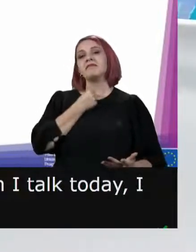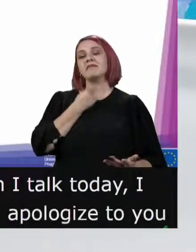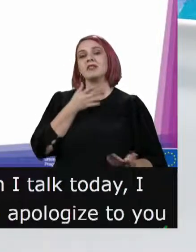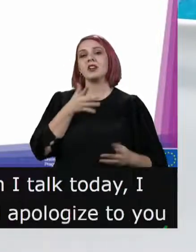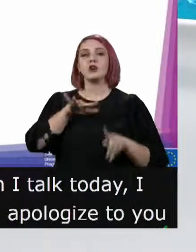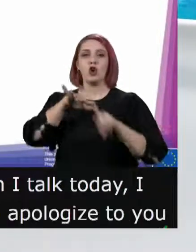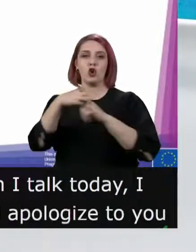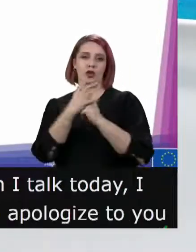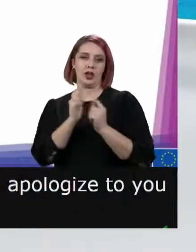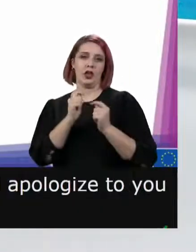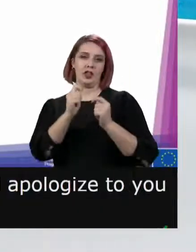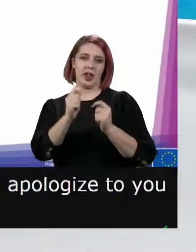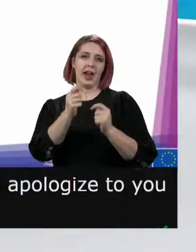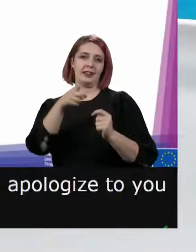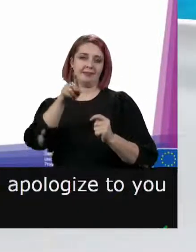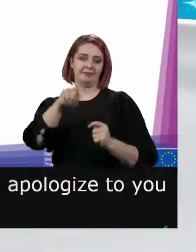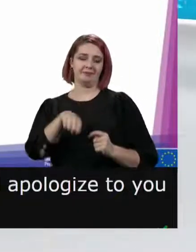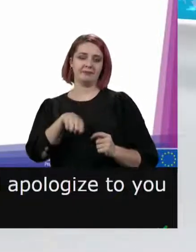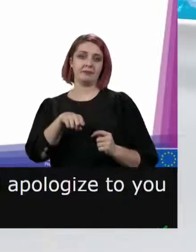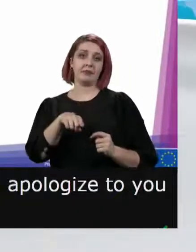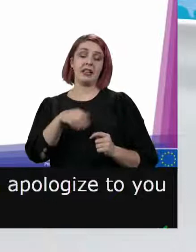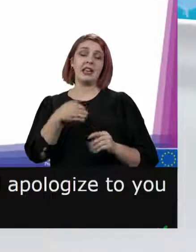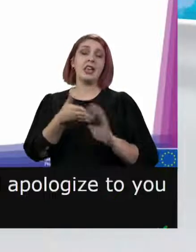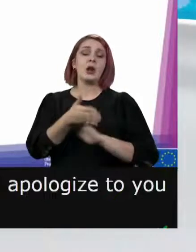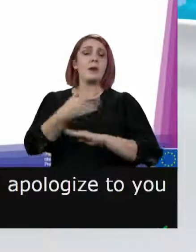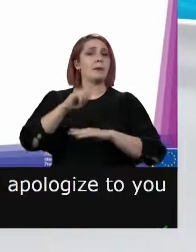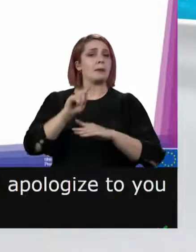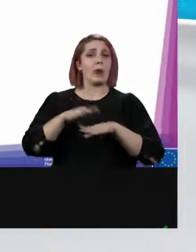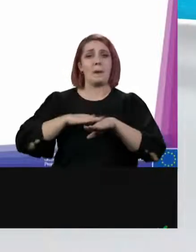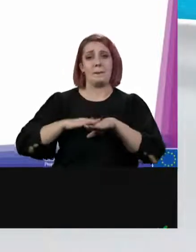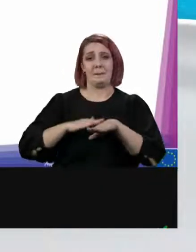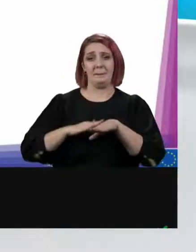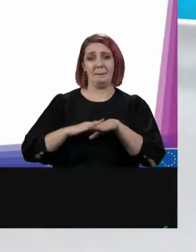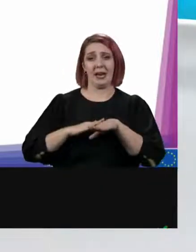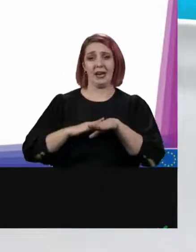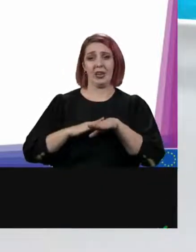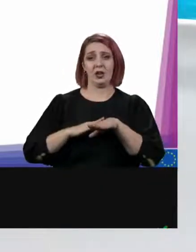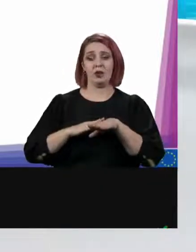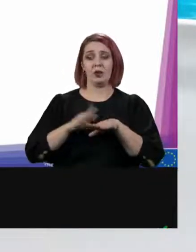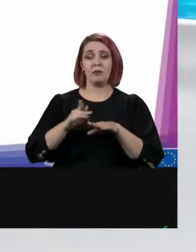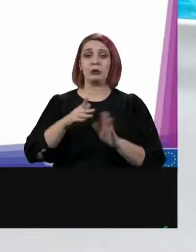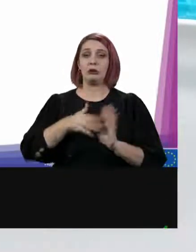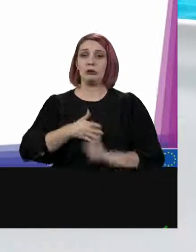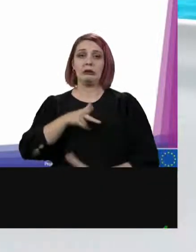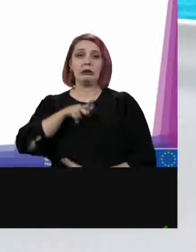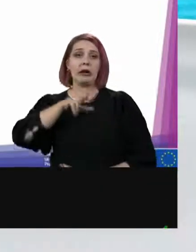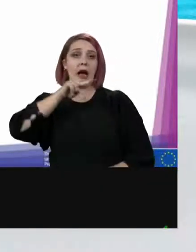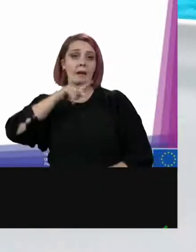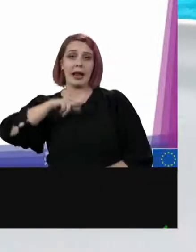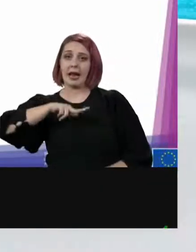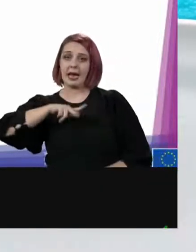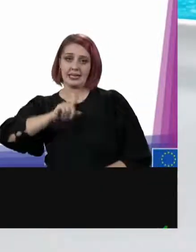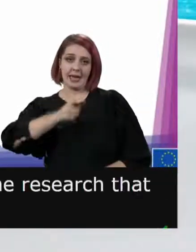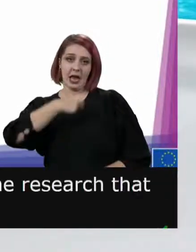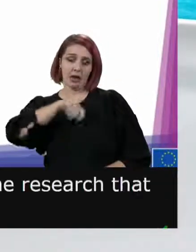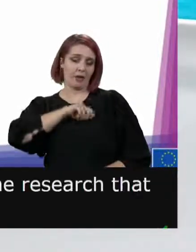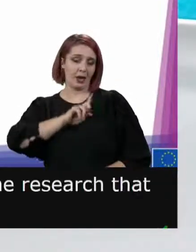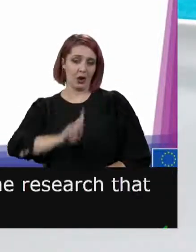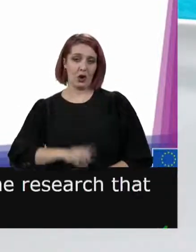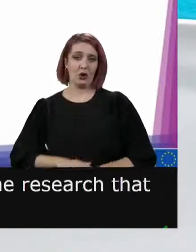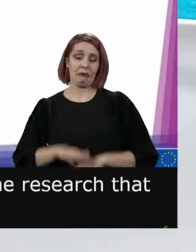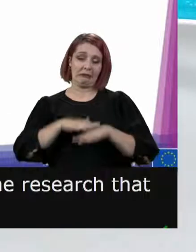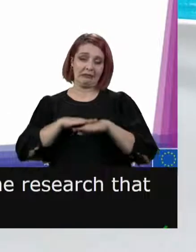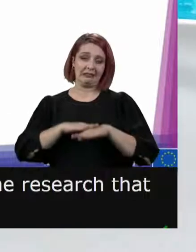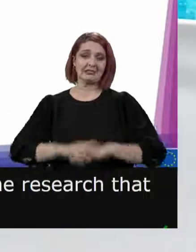Spanish. But what I'd like to do is really to draw upon the research that was done for the